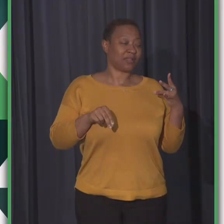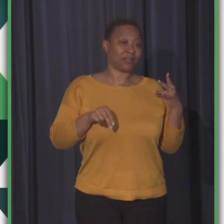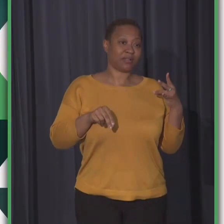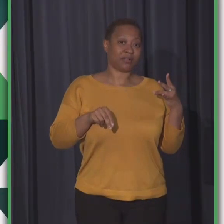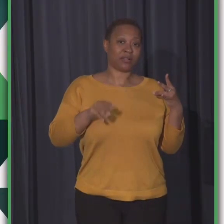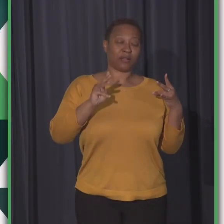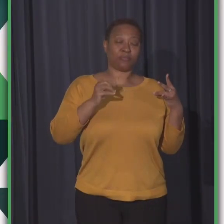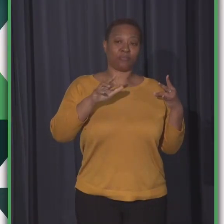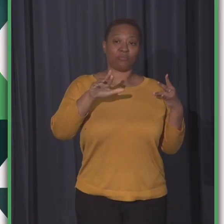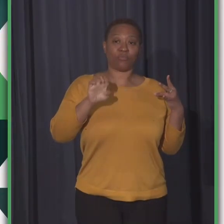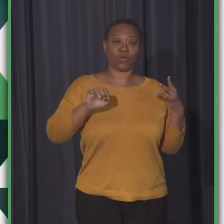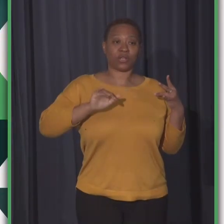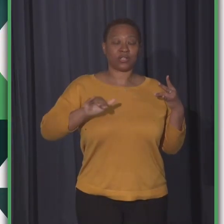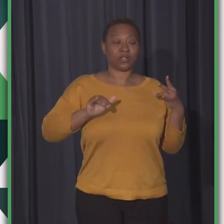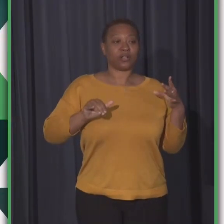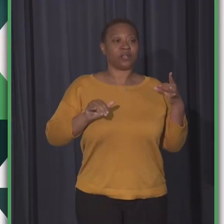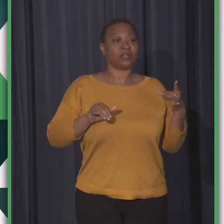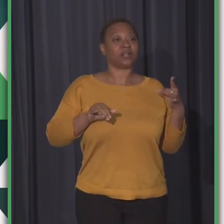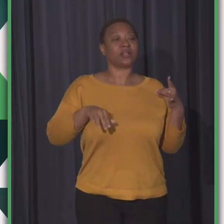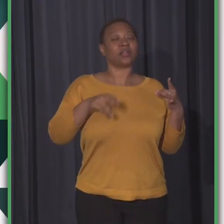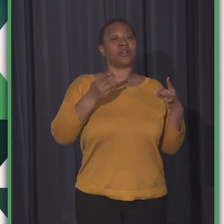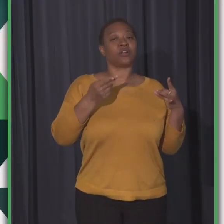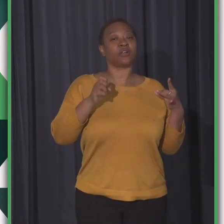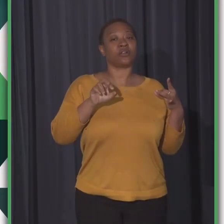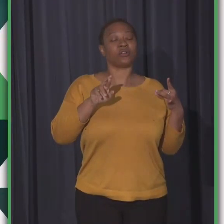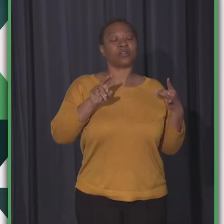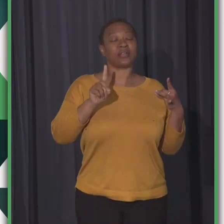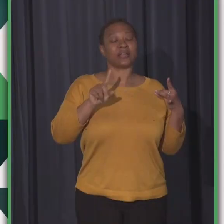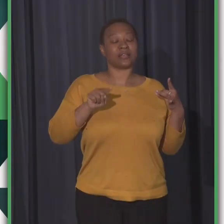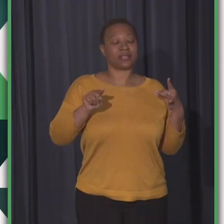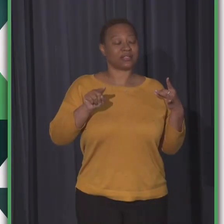Commissioner Moore is excused. Commissioner Hernandez? No.